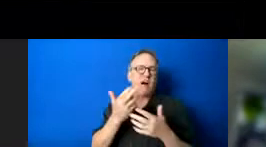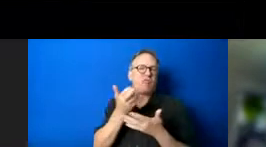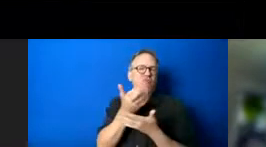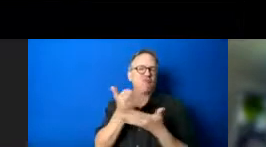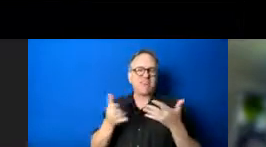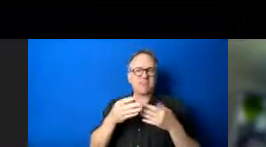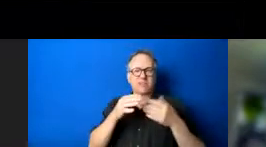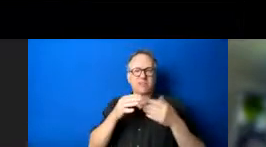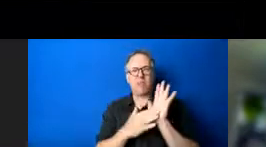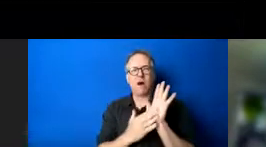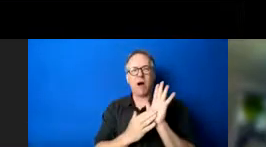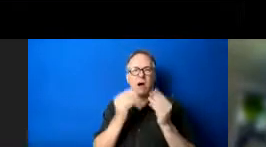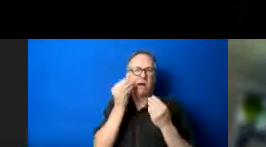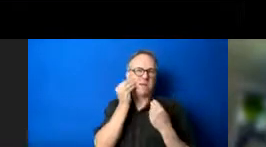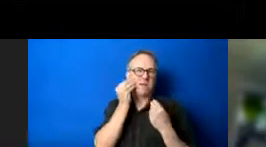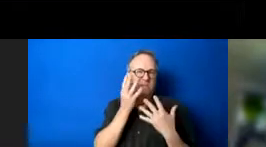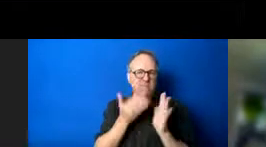on the bottom.